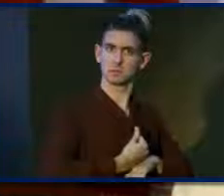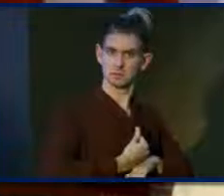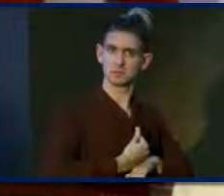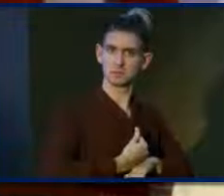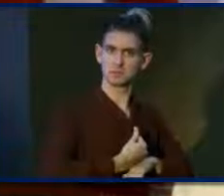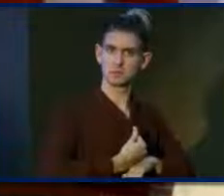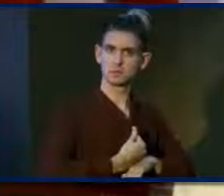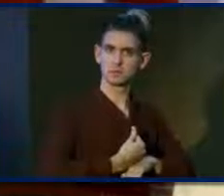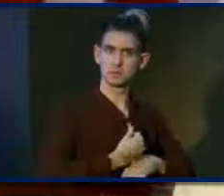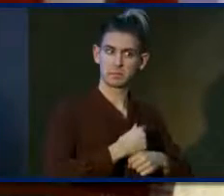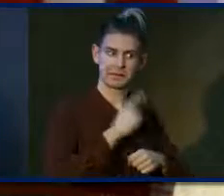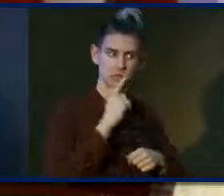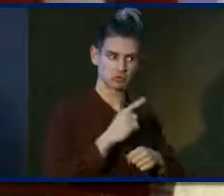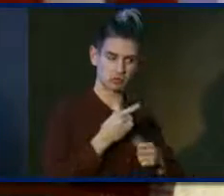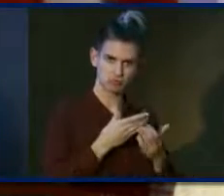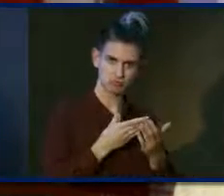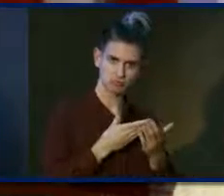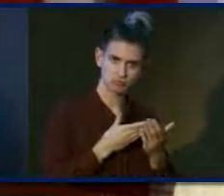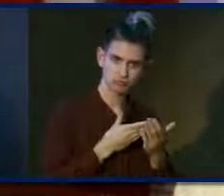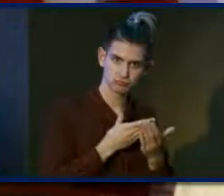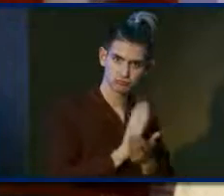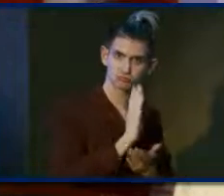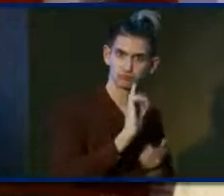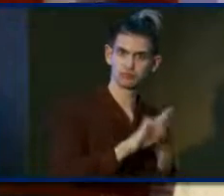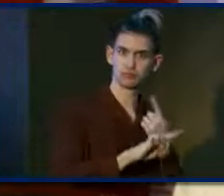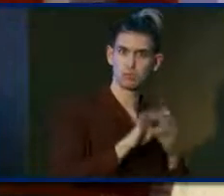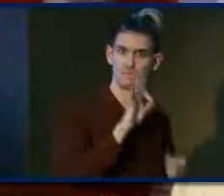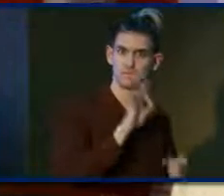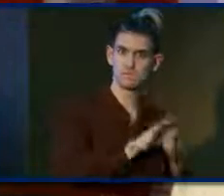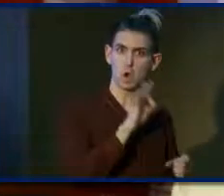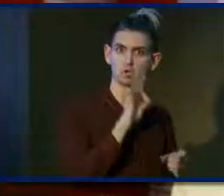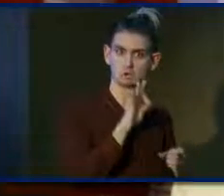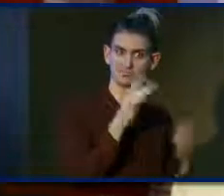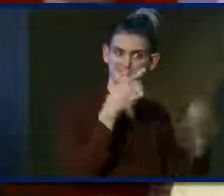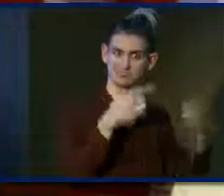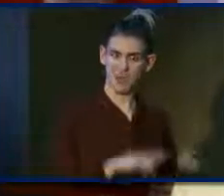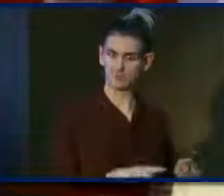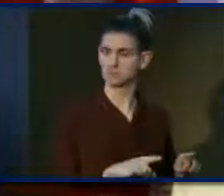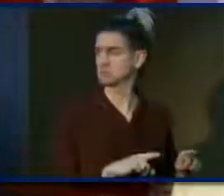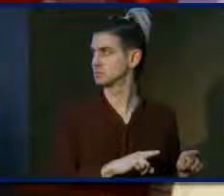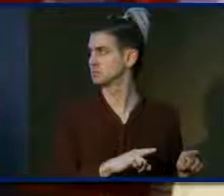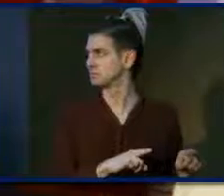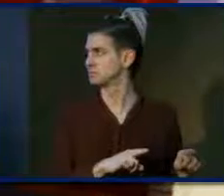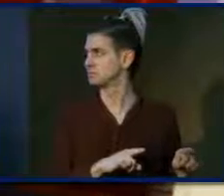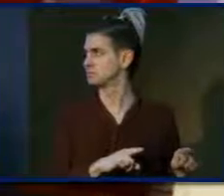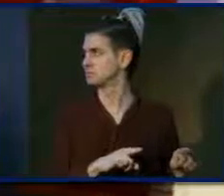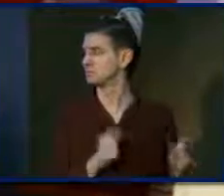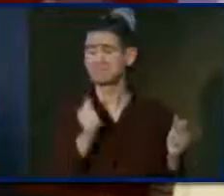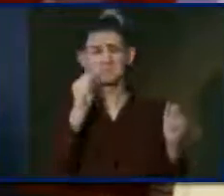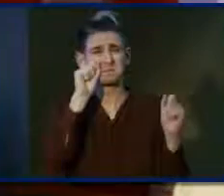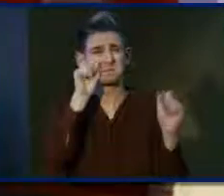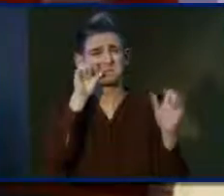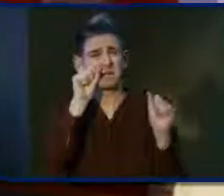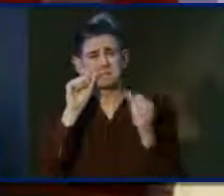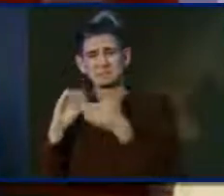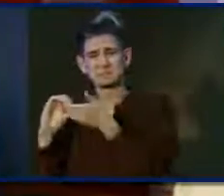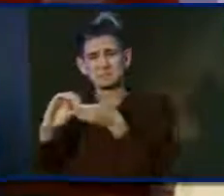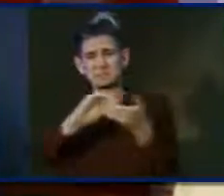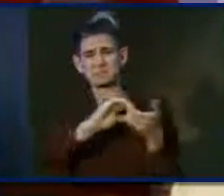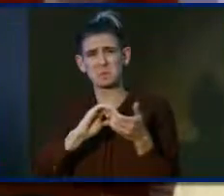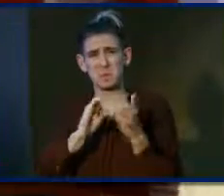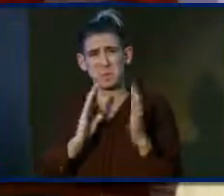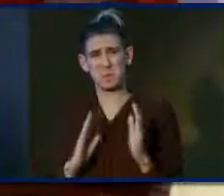to vote, which we're seeing this conference, I think there's a lot of willing partners, and it would be actually, I'll create an opportunity for